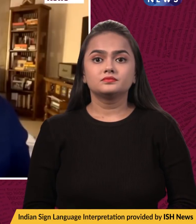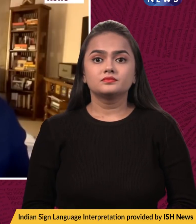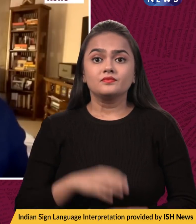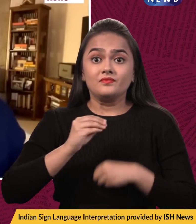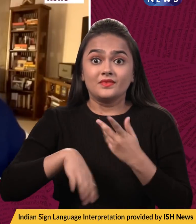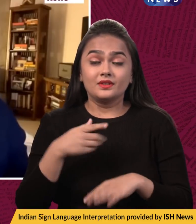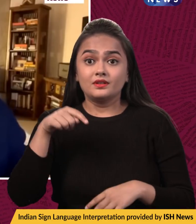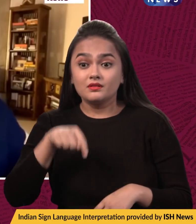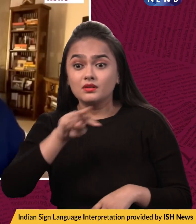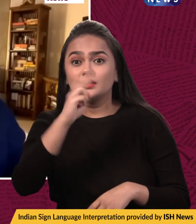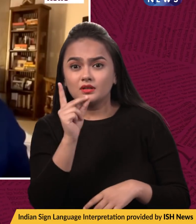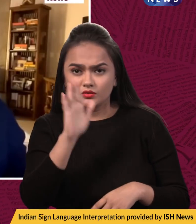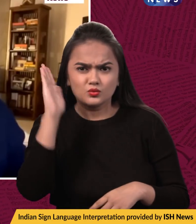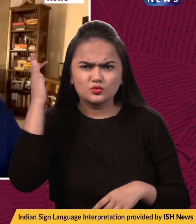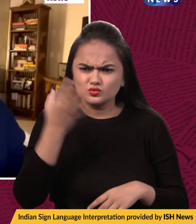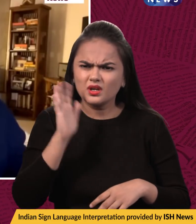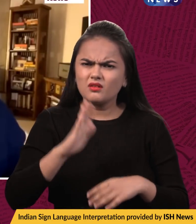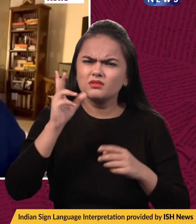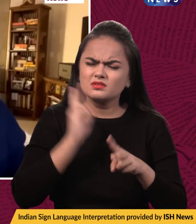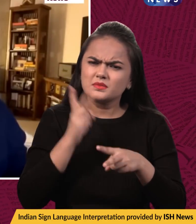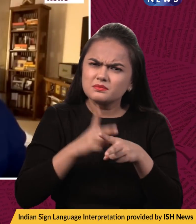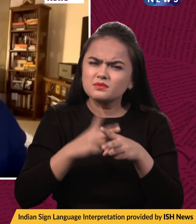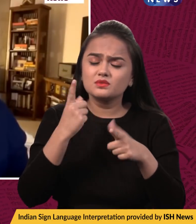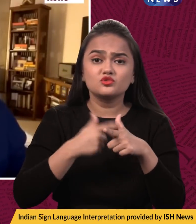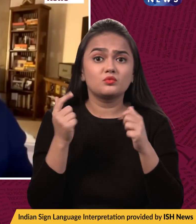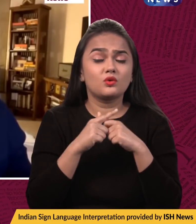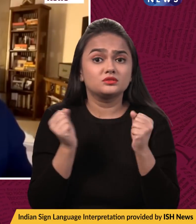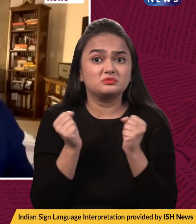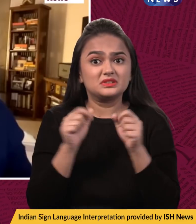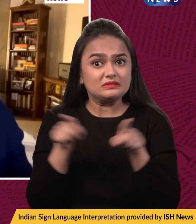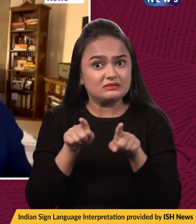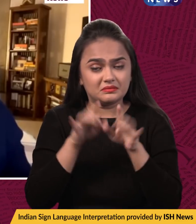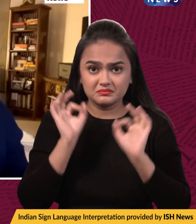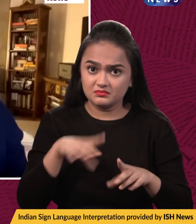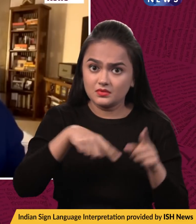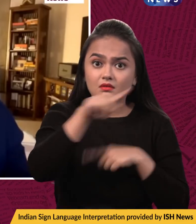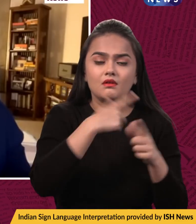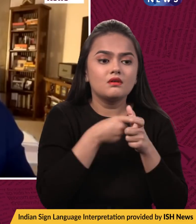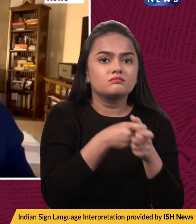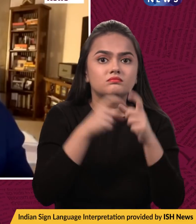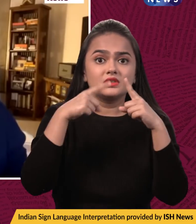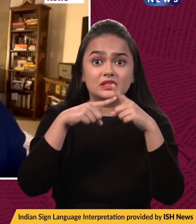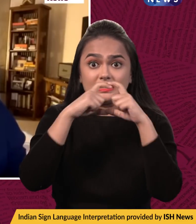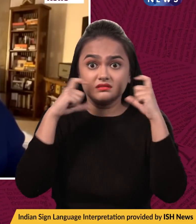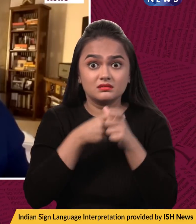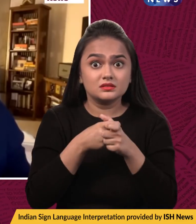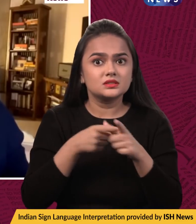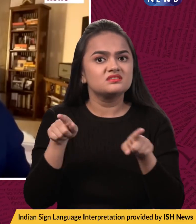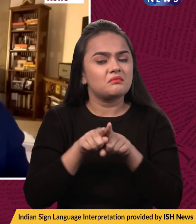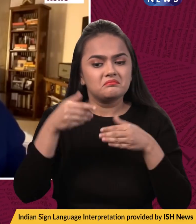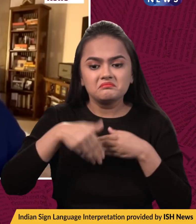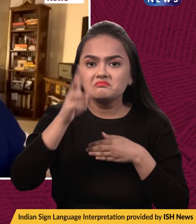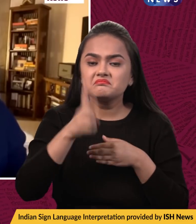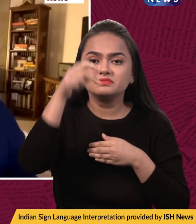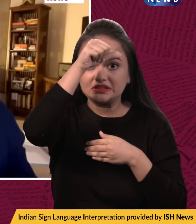This terrible news consistently coming out of Jammu and Kashmir, with a spate of terror attacks that continued into